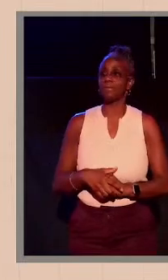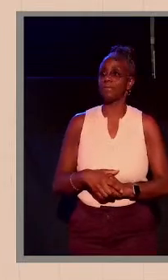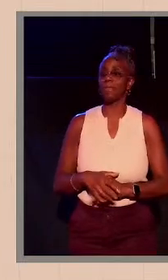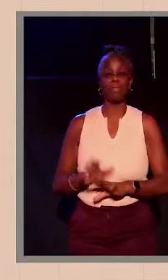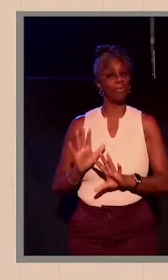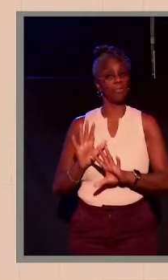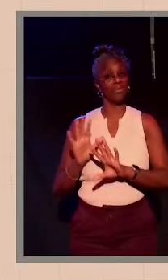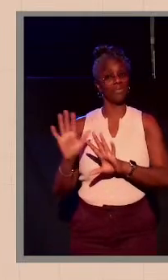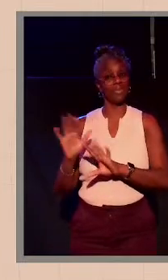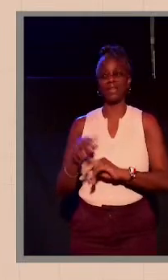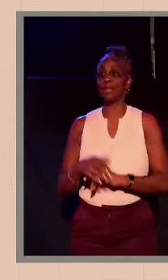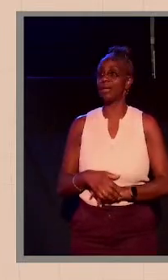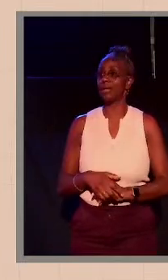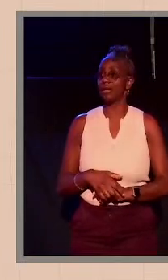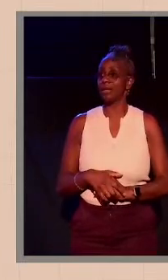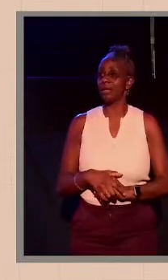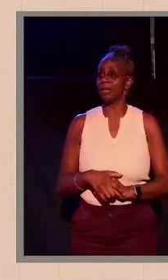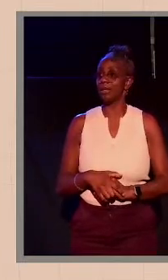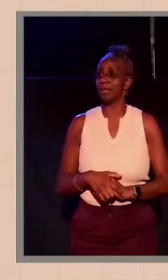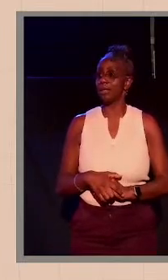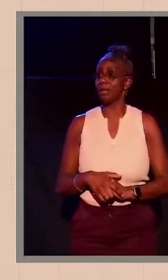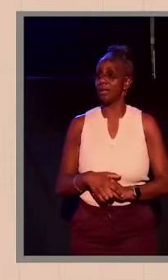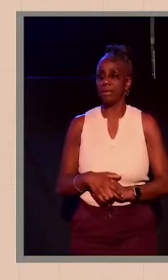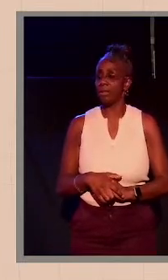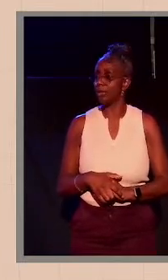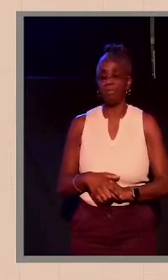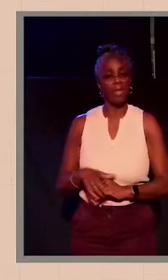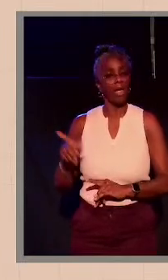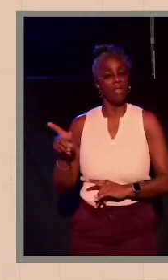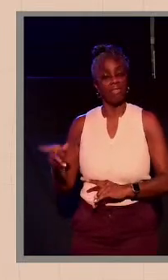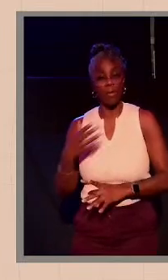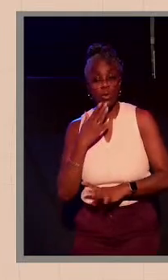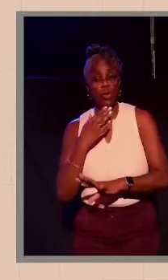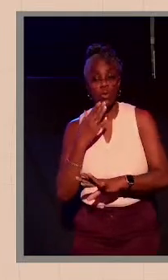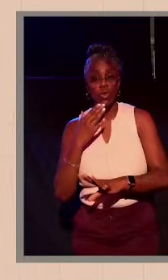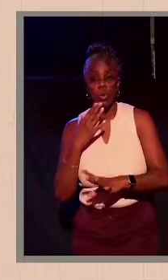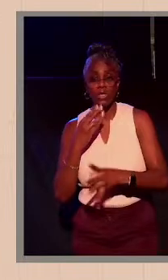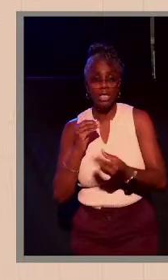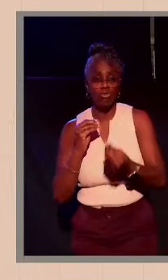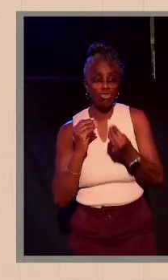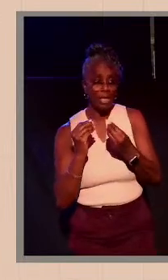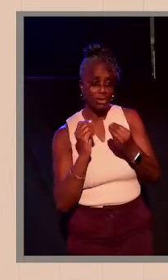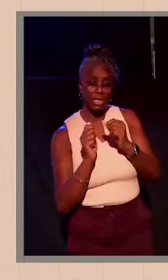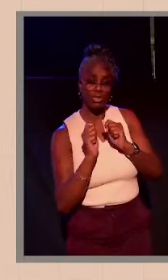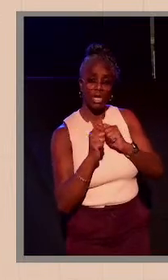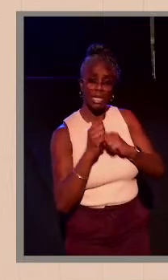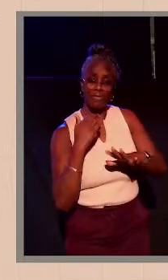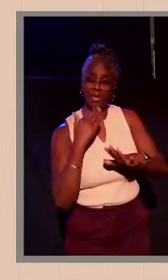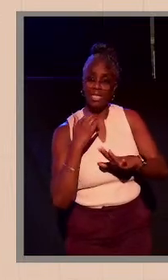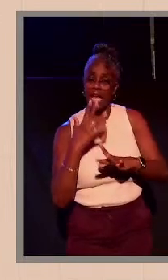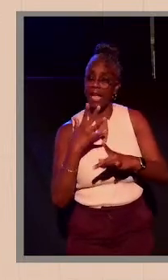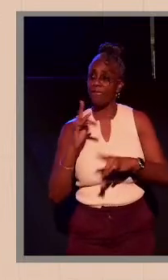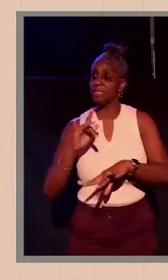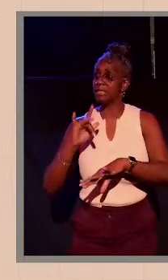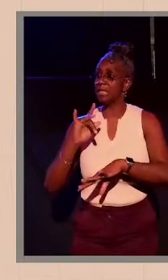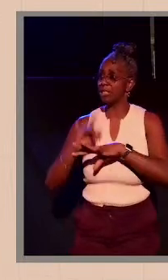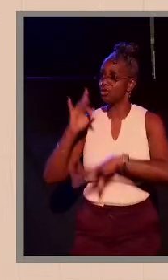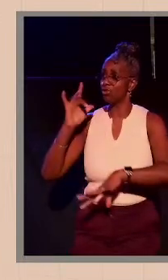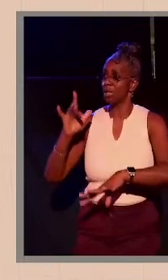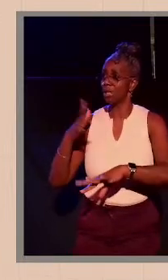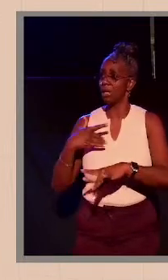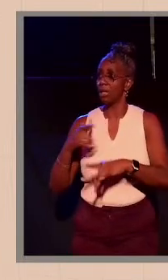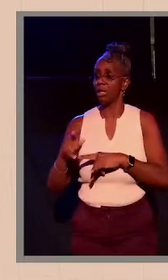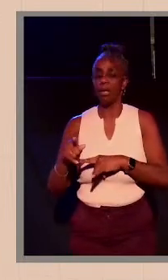Hello. Hi. The devices that you're using are transmitting all of the data that you would need to do sensor merging to get